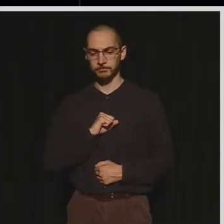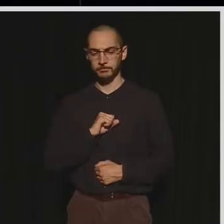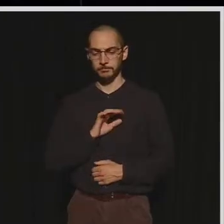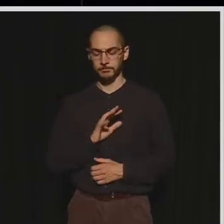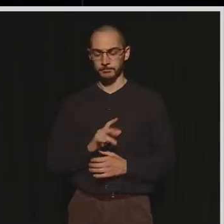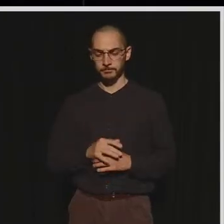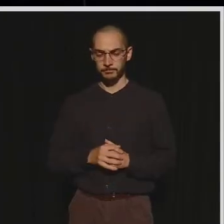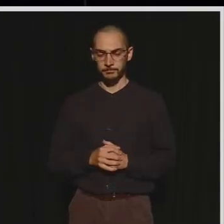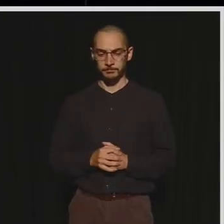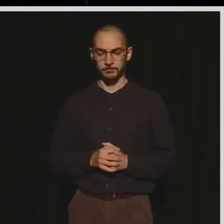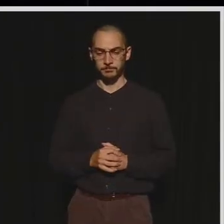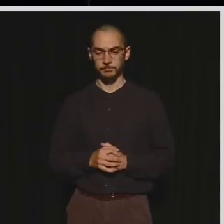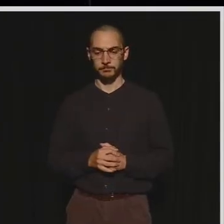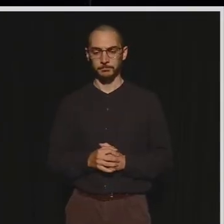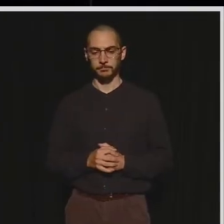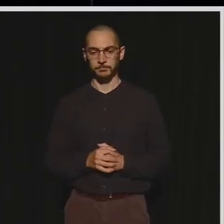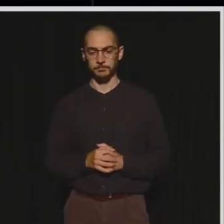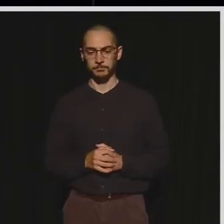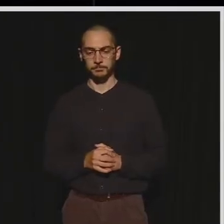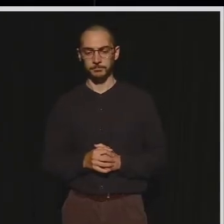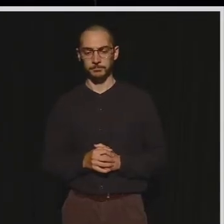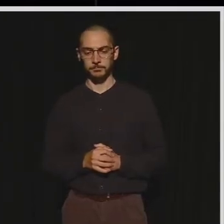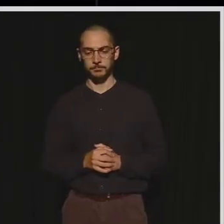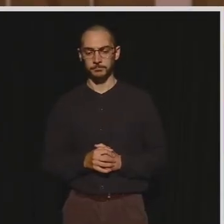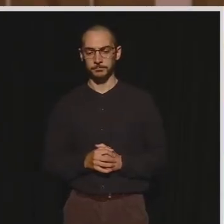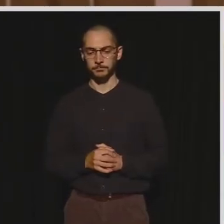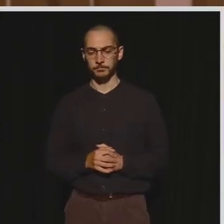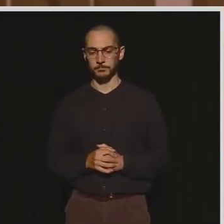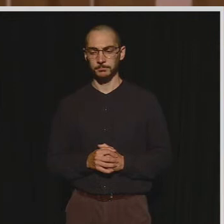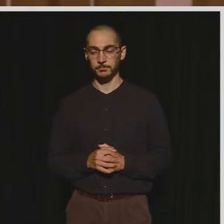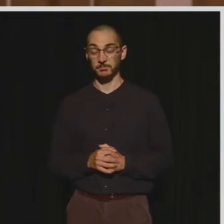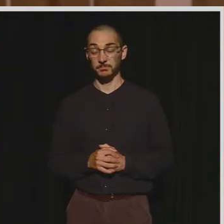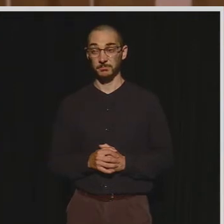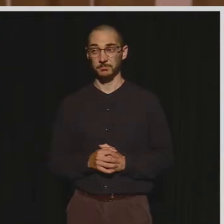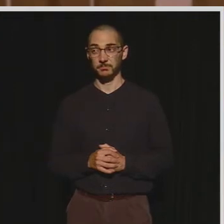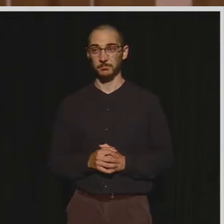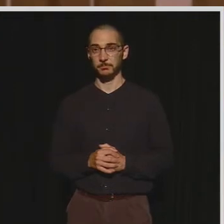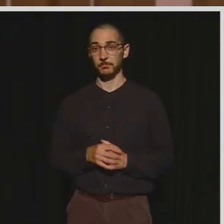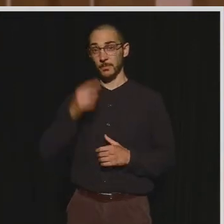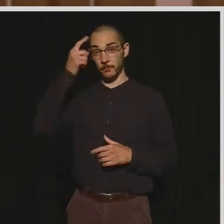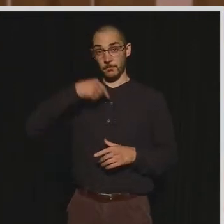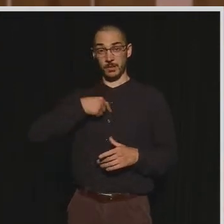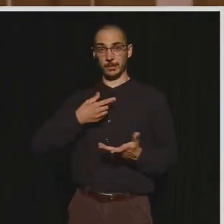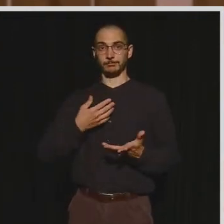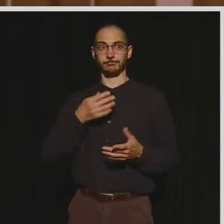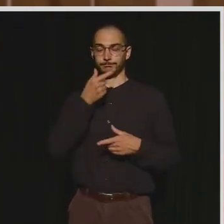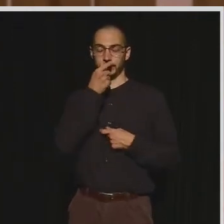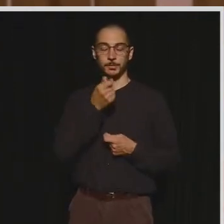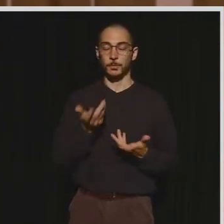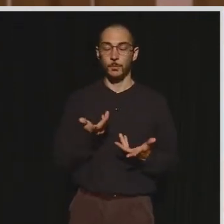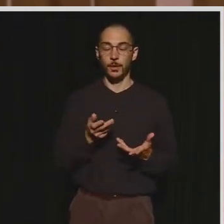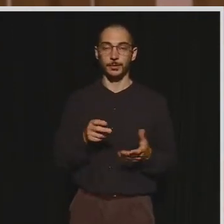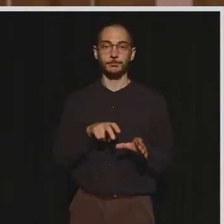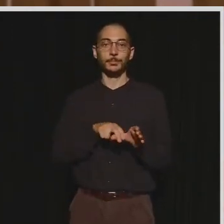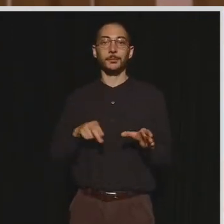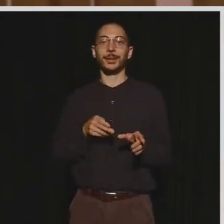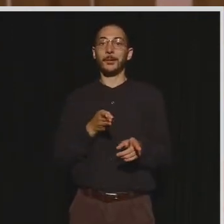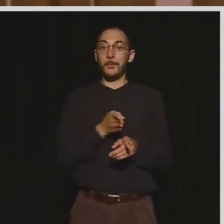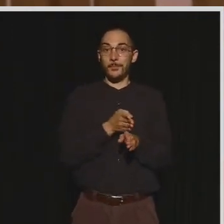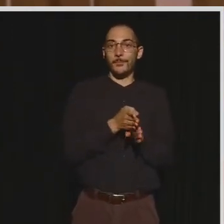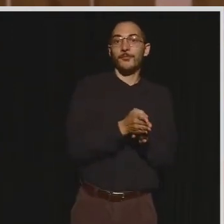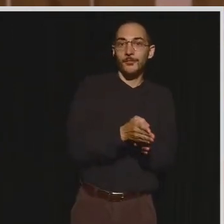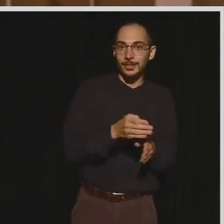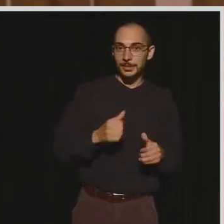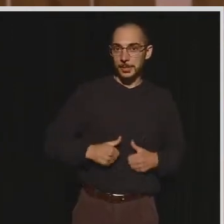Angus. Okay, I'd like to talk a little bit about coming out professionally in Vancouver. And I came out many, many years ago